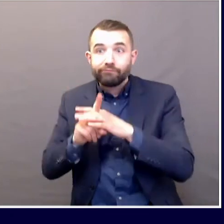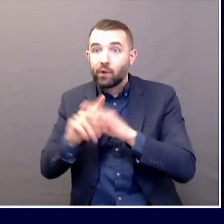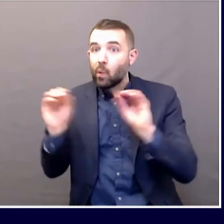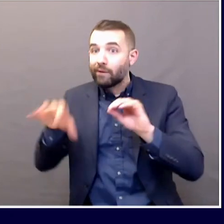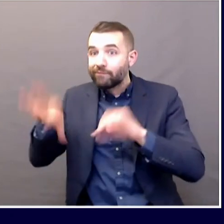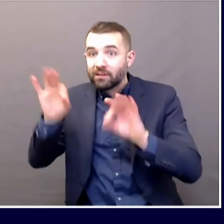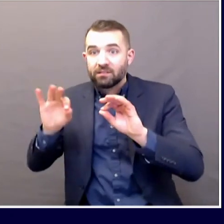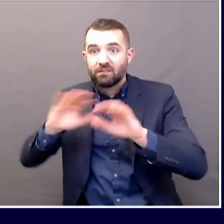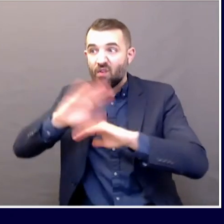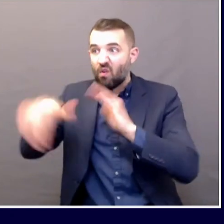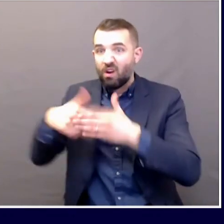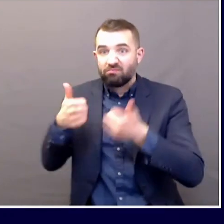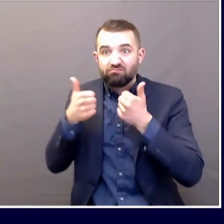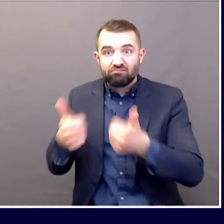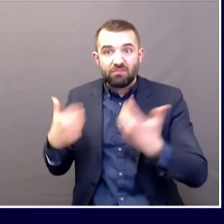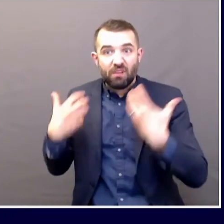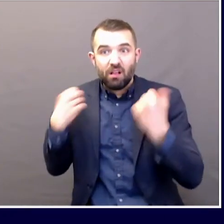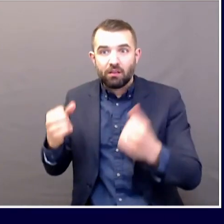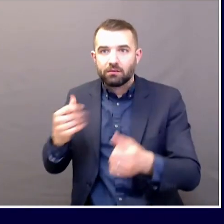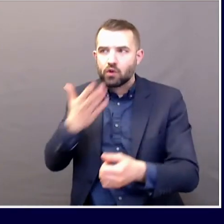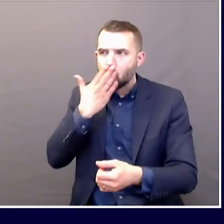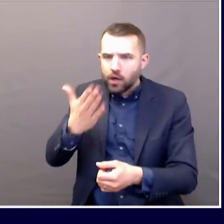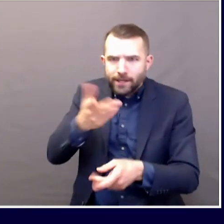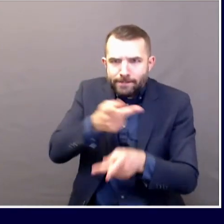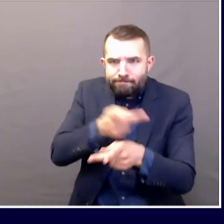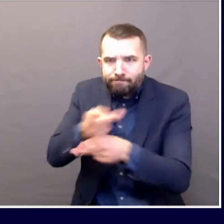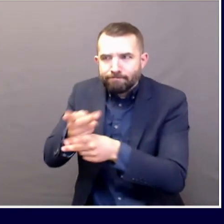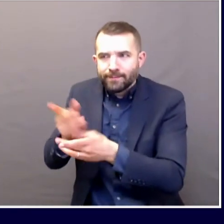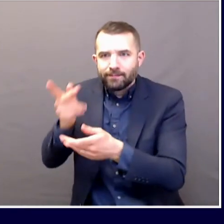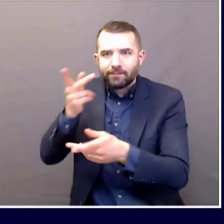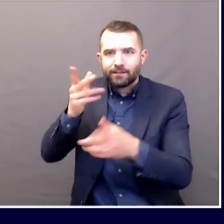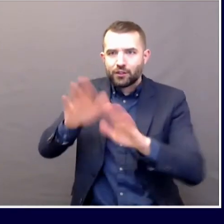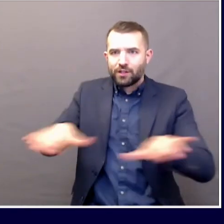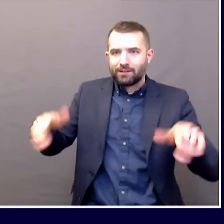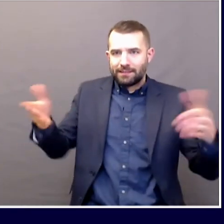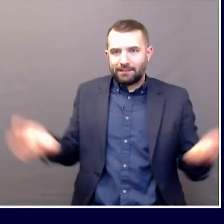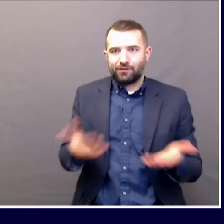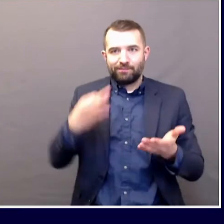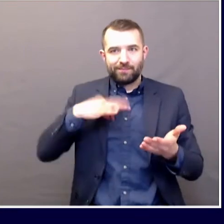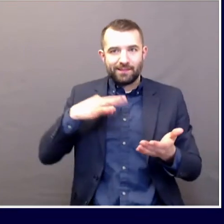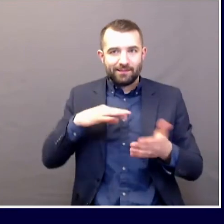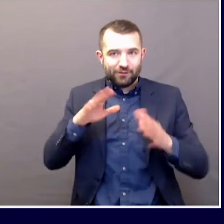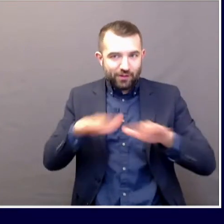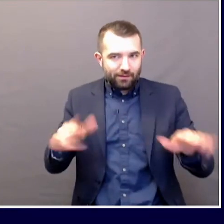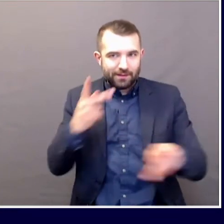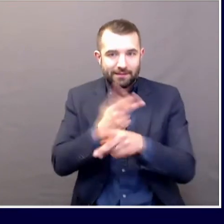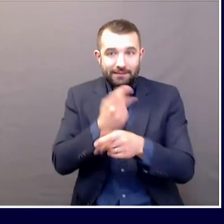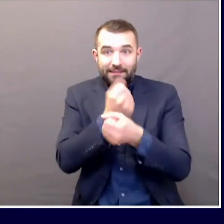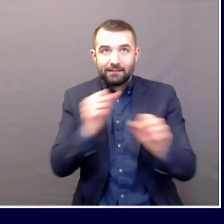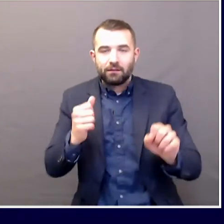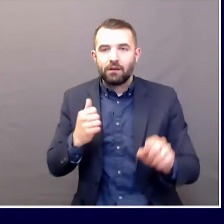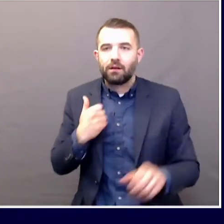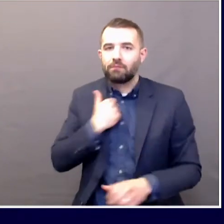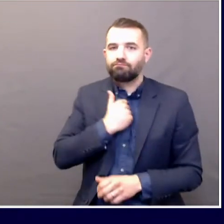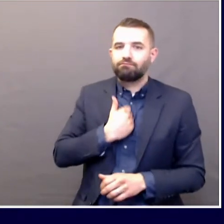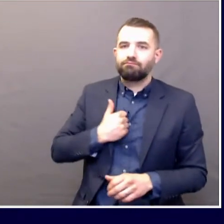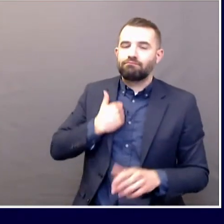during this pandemic. And now back to Dr. Shah for questions. My apologies again to Commissioner and everybody